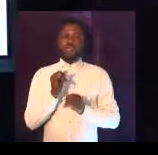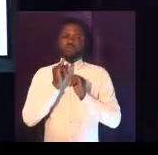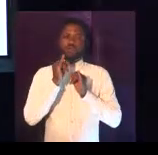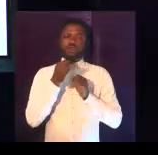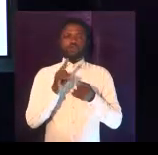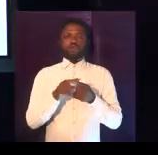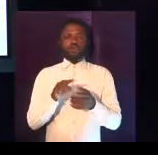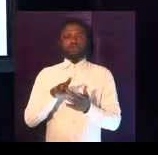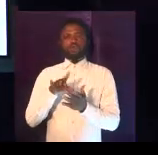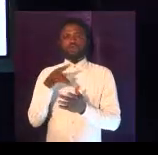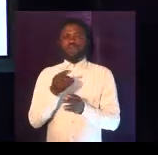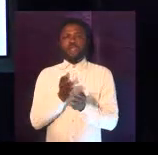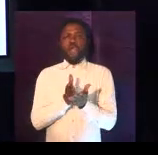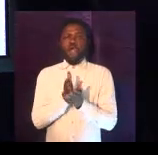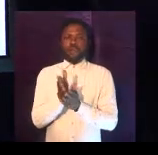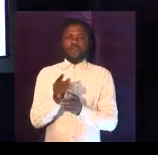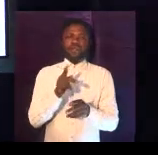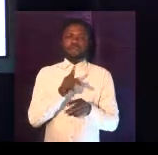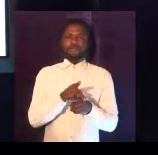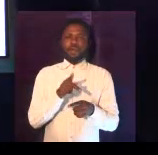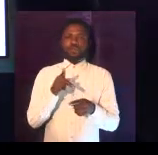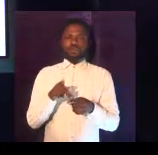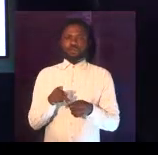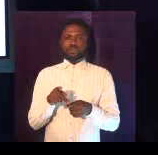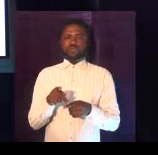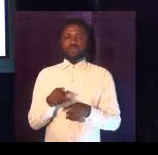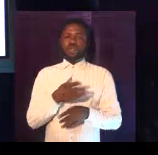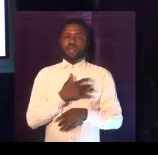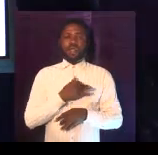You were instructed to choose the correct preposition,